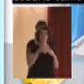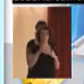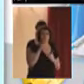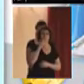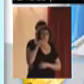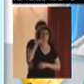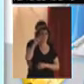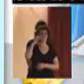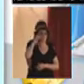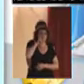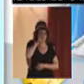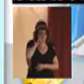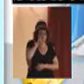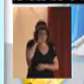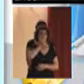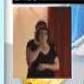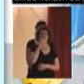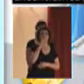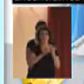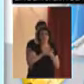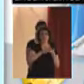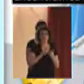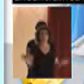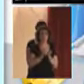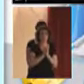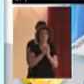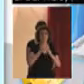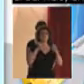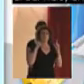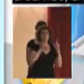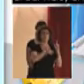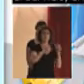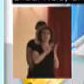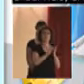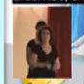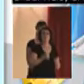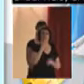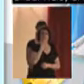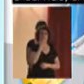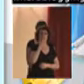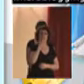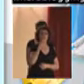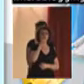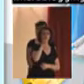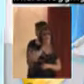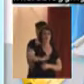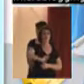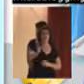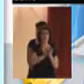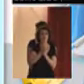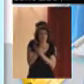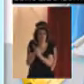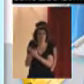importance. And here we find things such as Twitter, which if we focus on microblogging, that's the most famous one. Twitter, there's